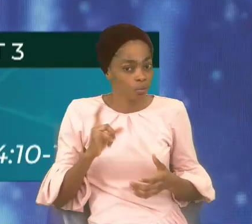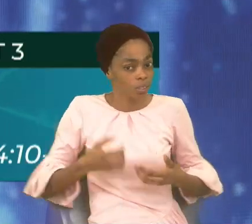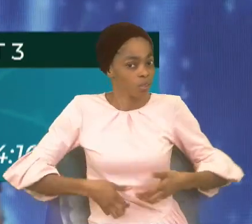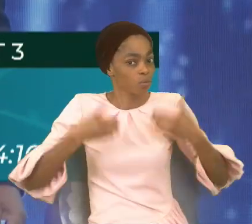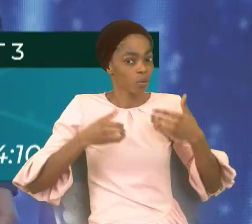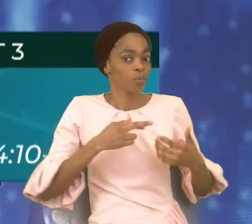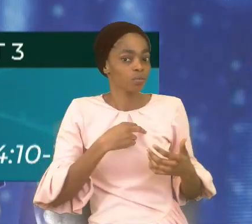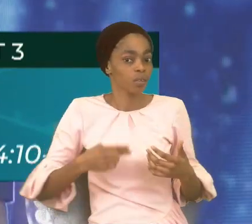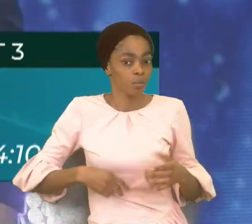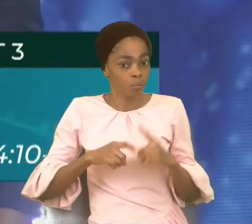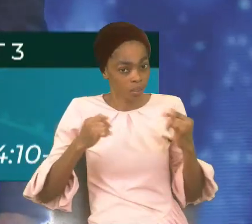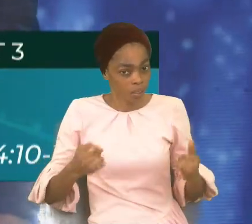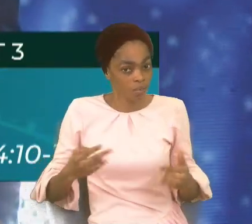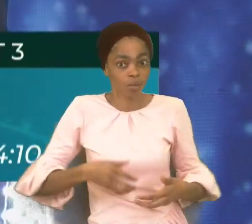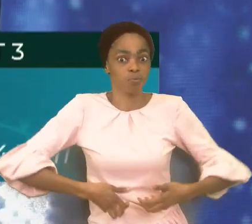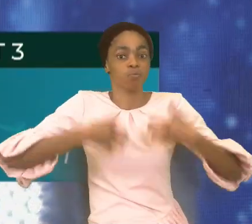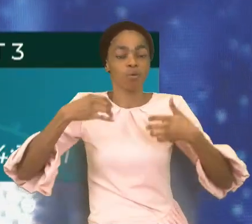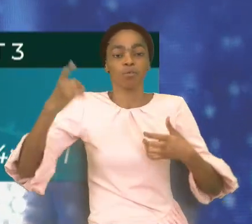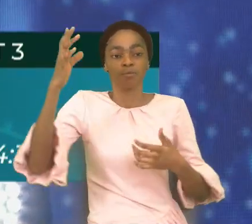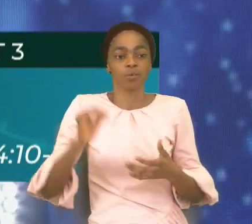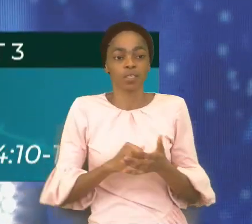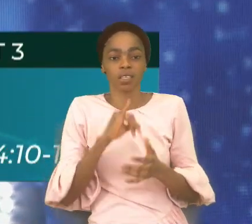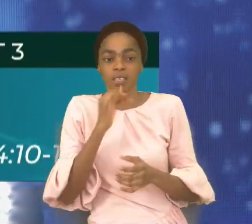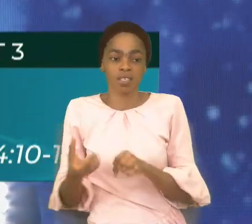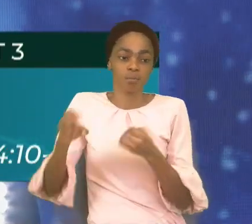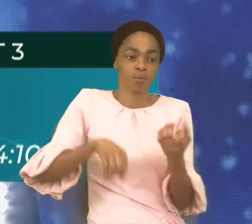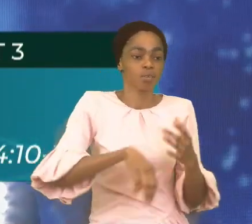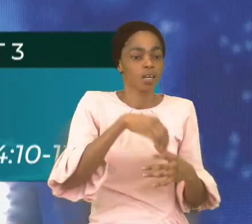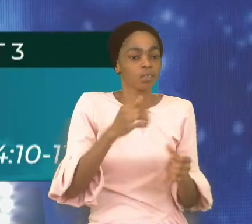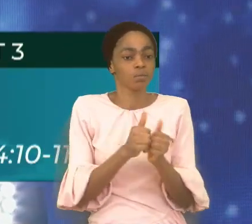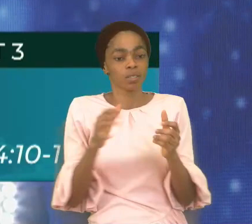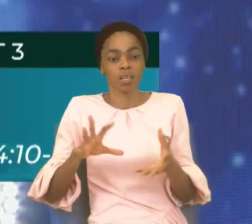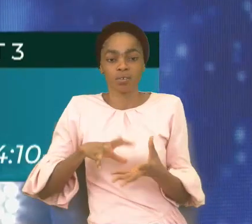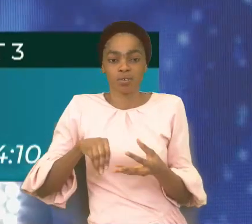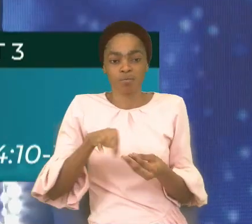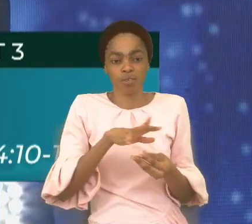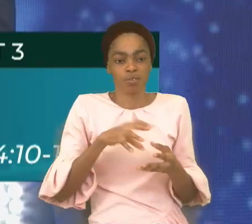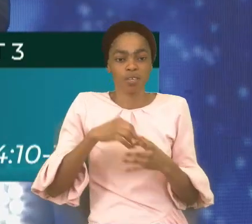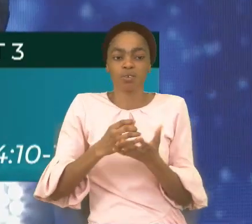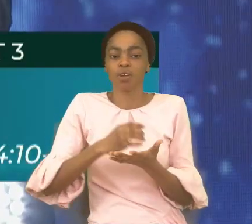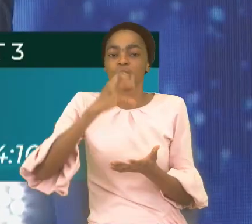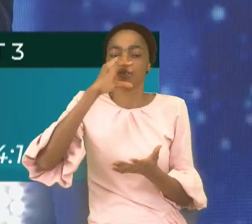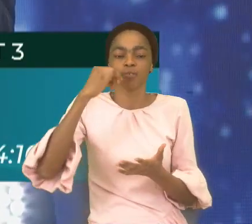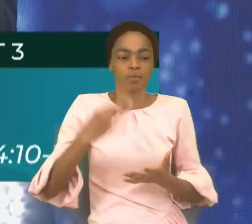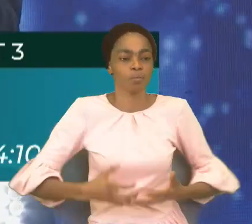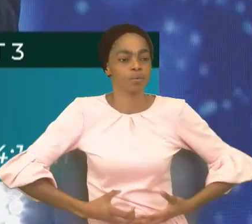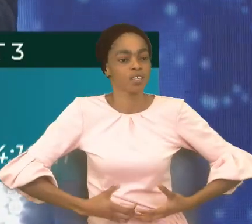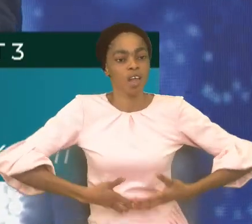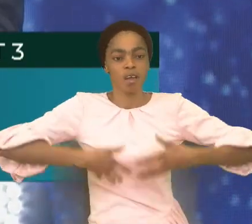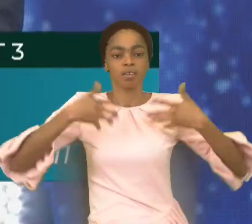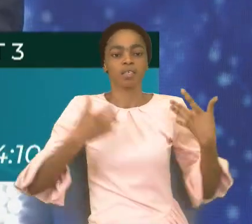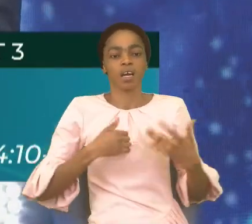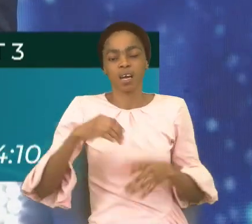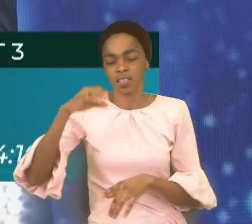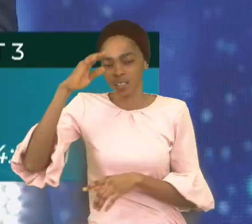mixture into the cup of his indignation. And he shall be tormented in the fire, with